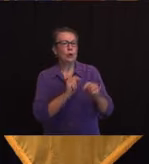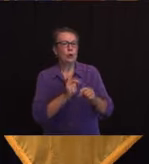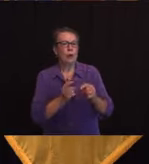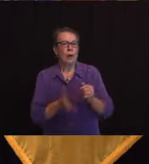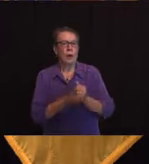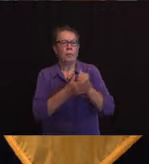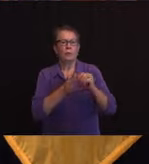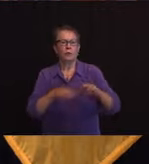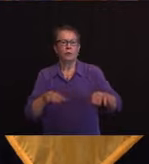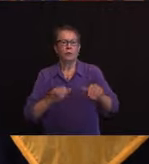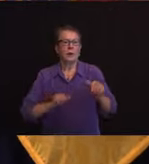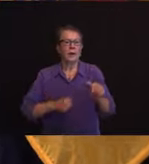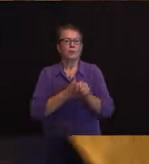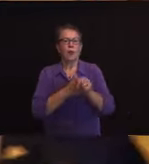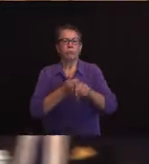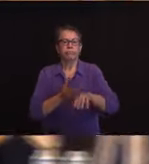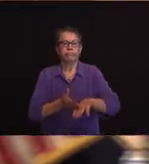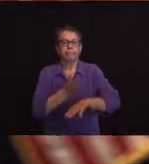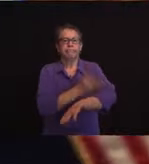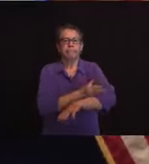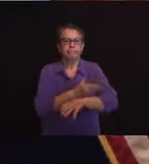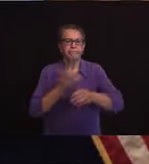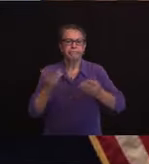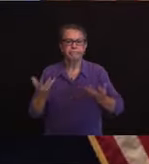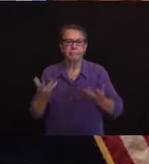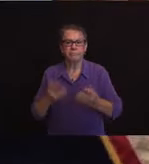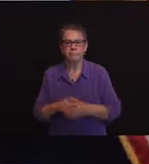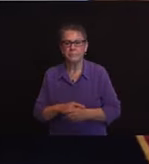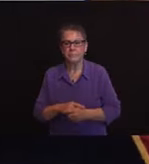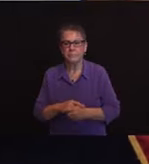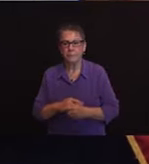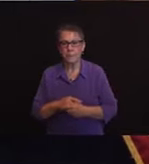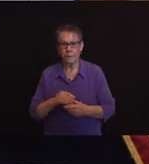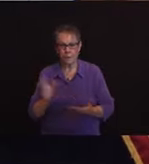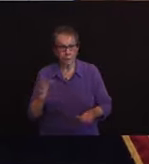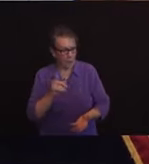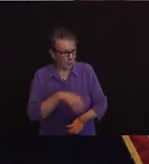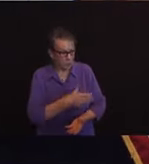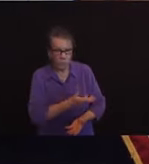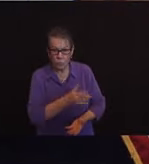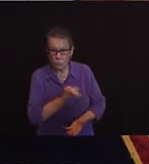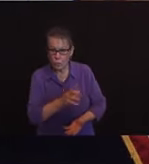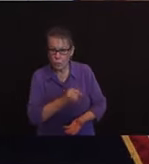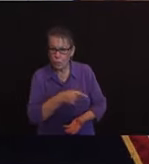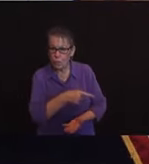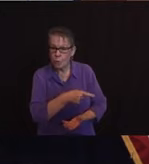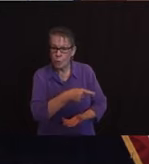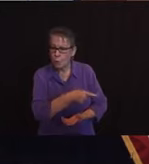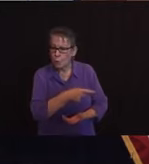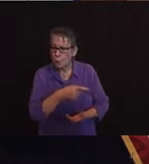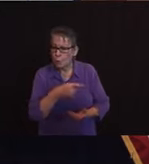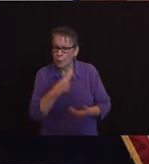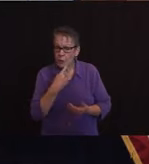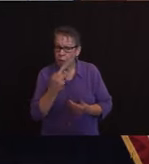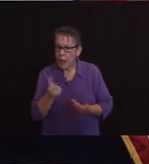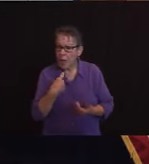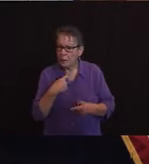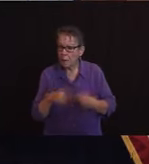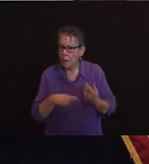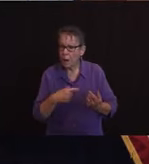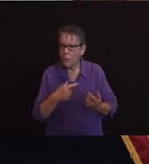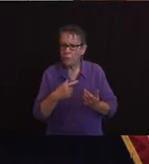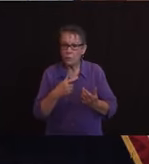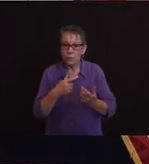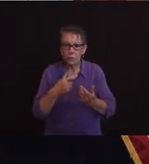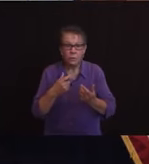of vaccines by county? Sure. The allocation by county varies every week, depending on how many doses